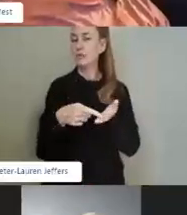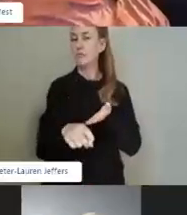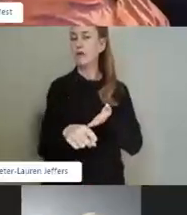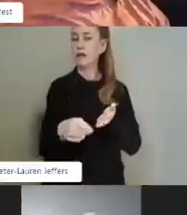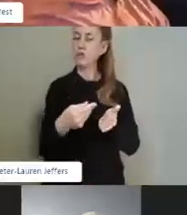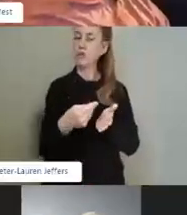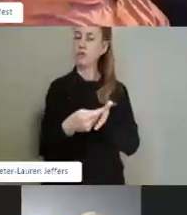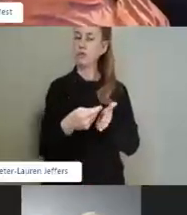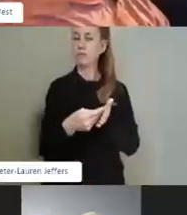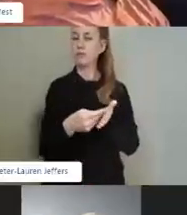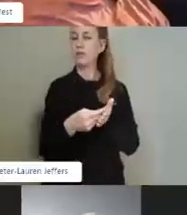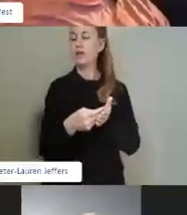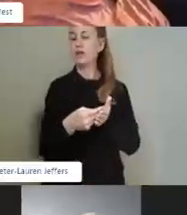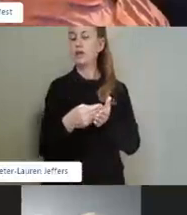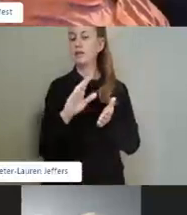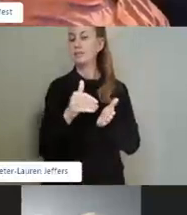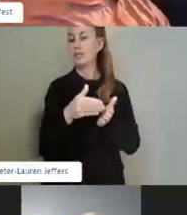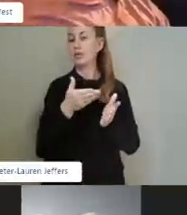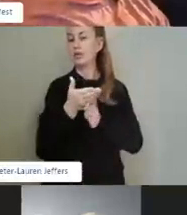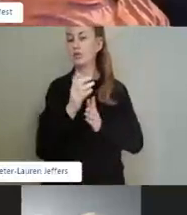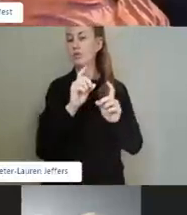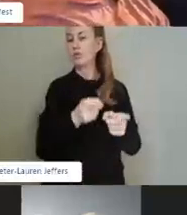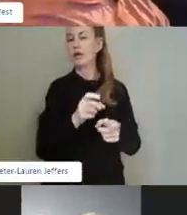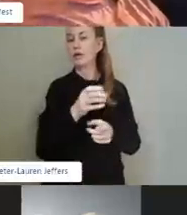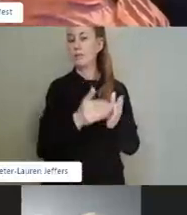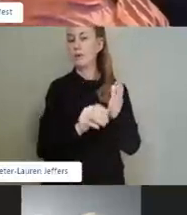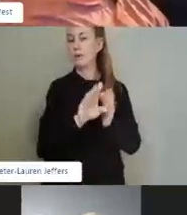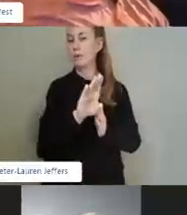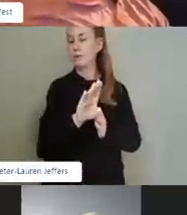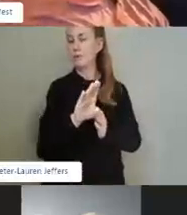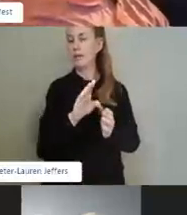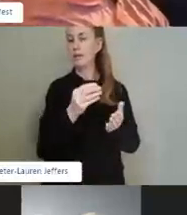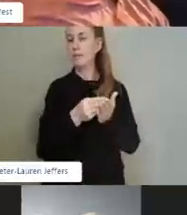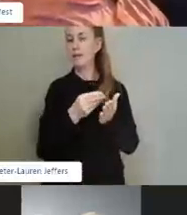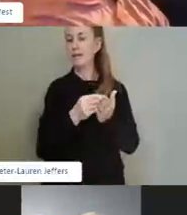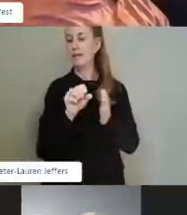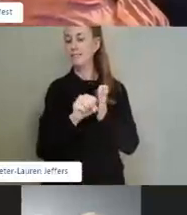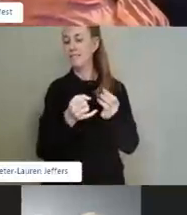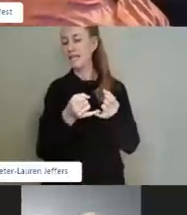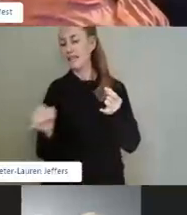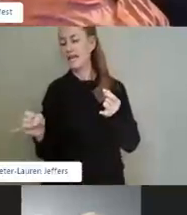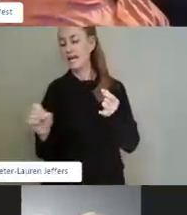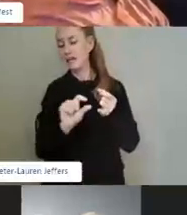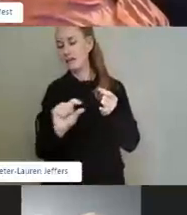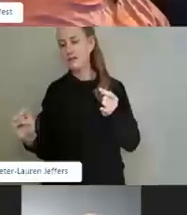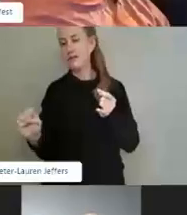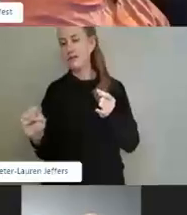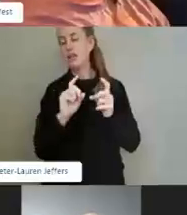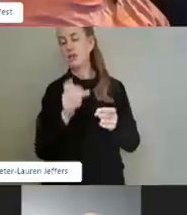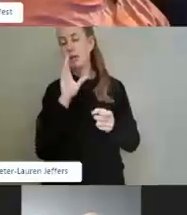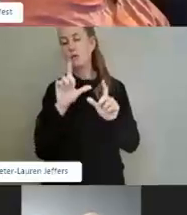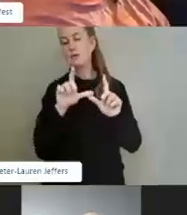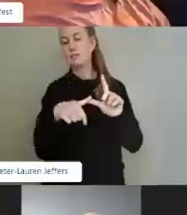now, and those are through a grant, which is the Part B money, and the state line item. Those grants were set to expire